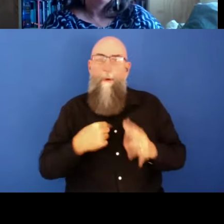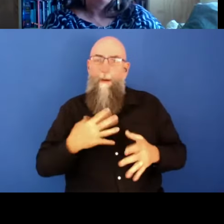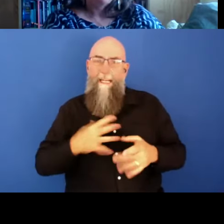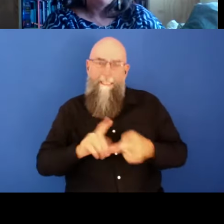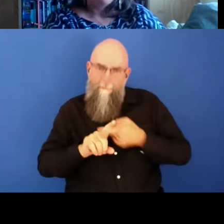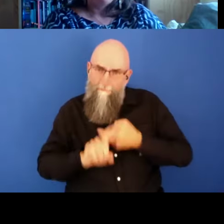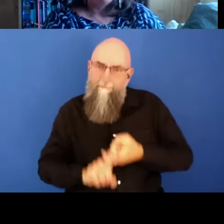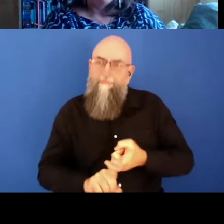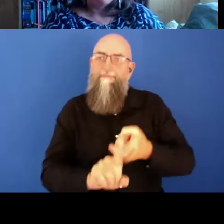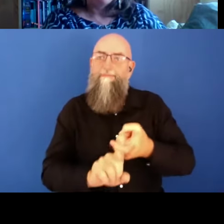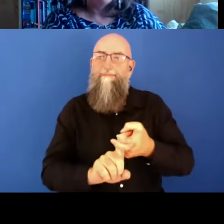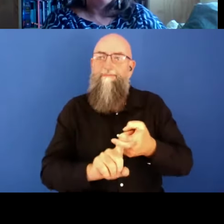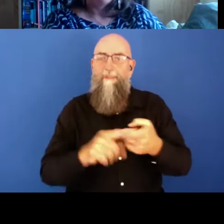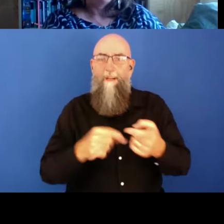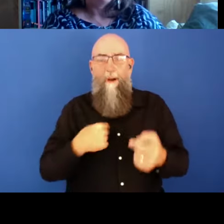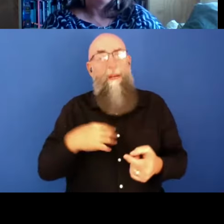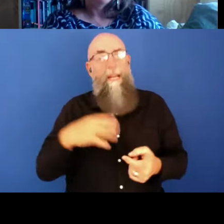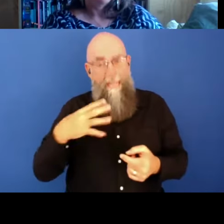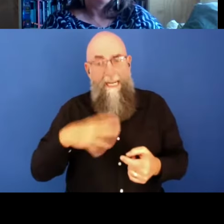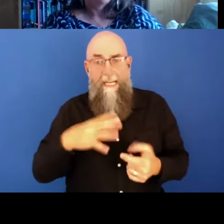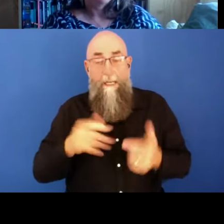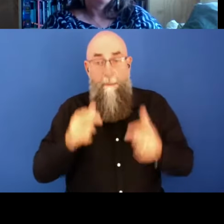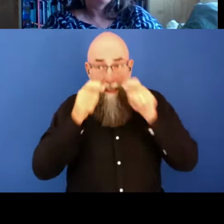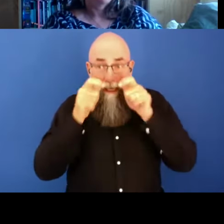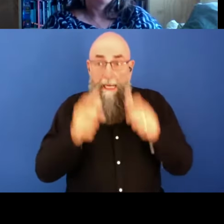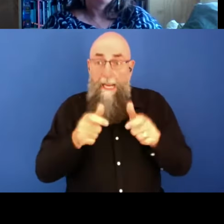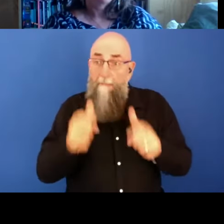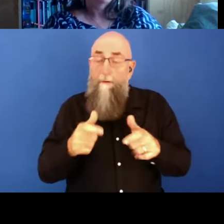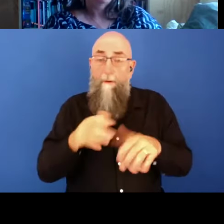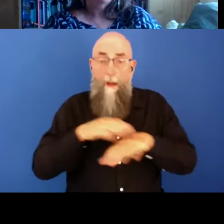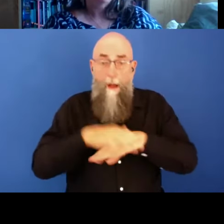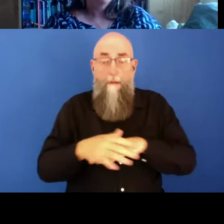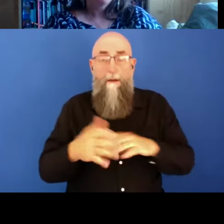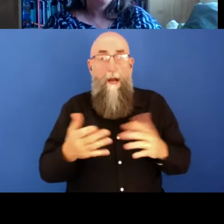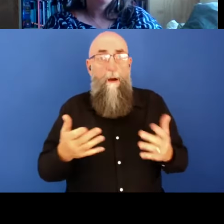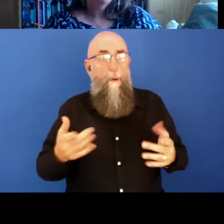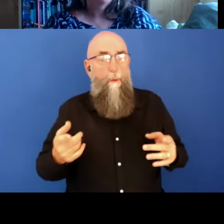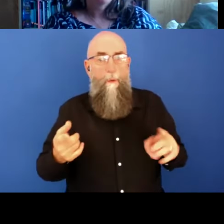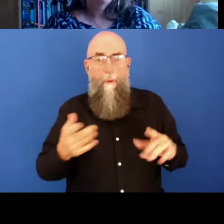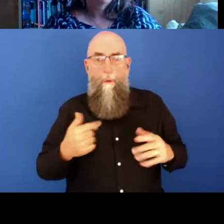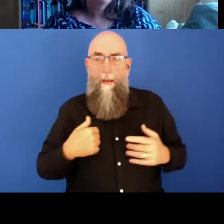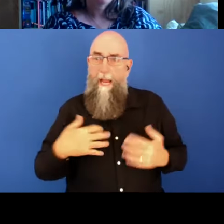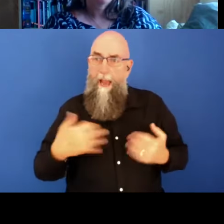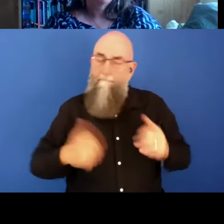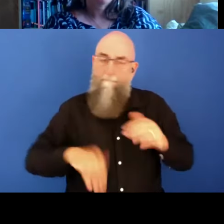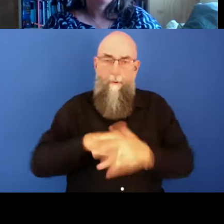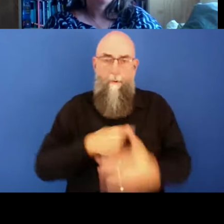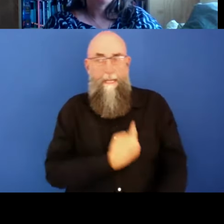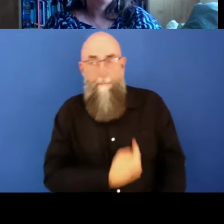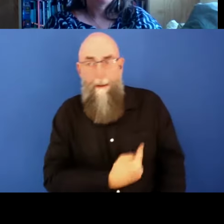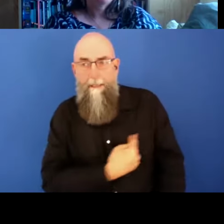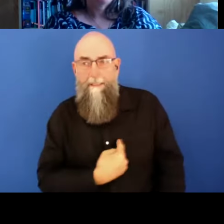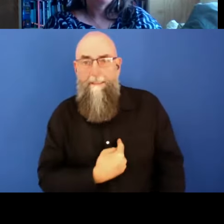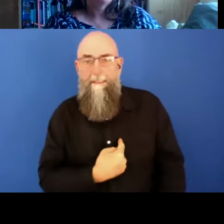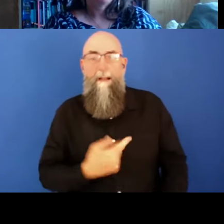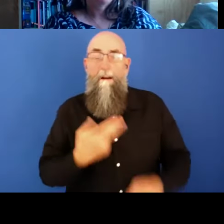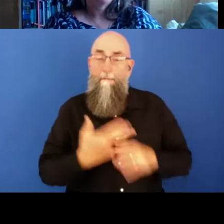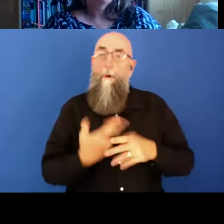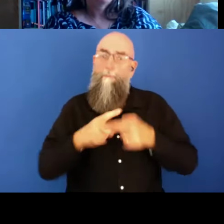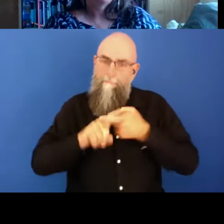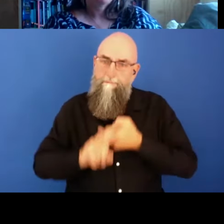we're going to need to be really careful about how much we commit and for that to be able to continue to happen